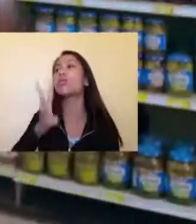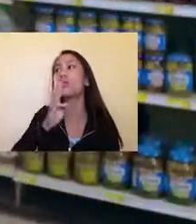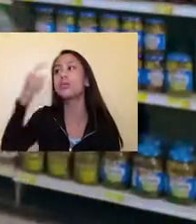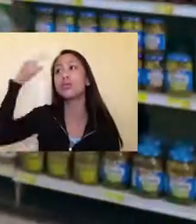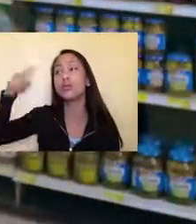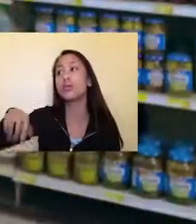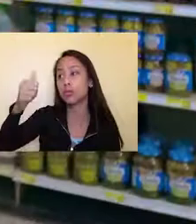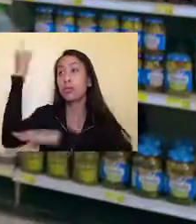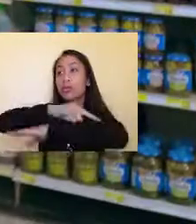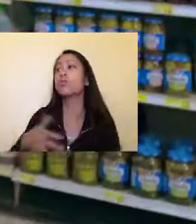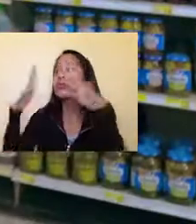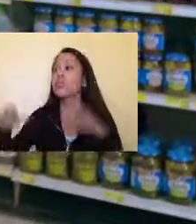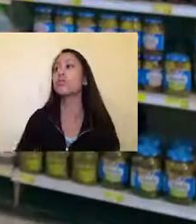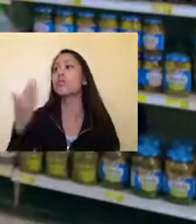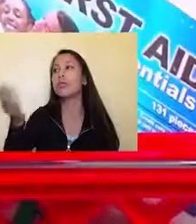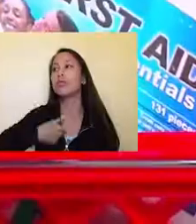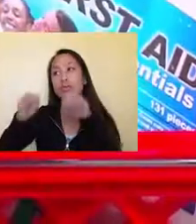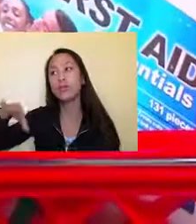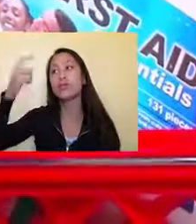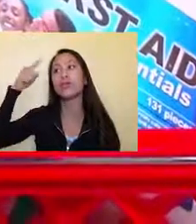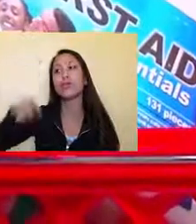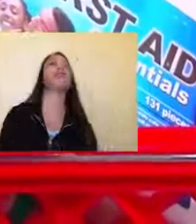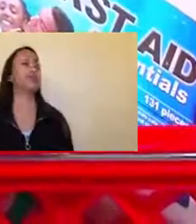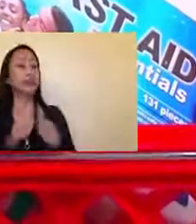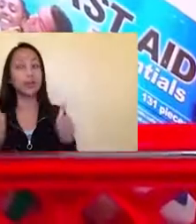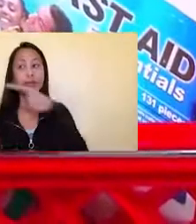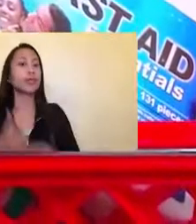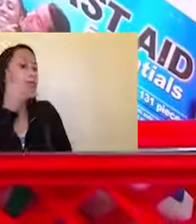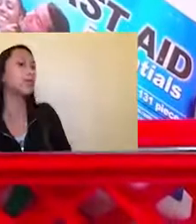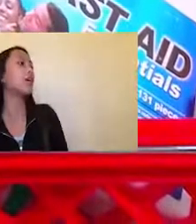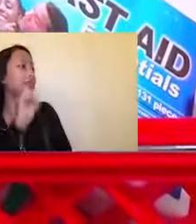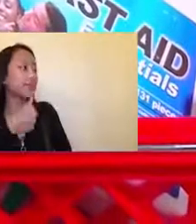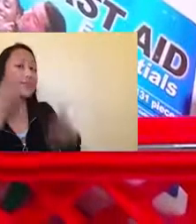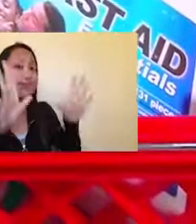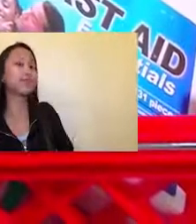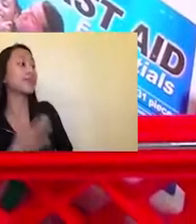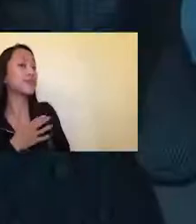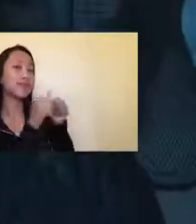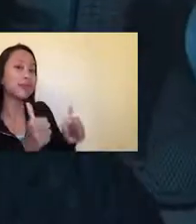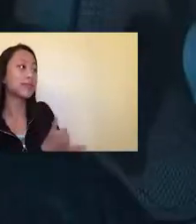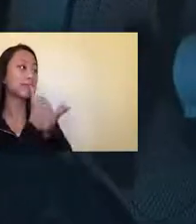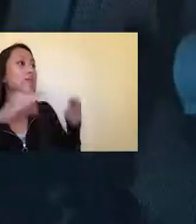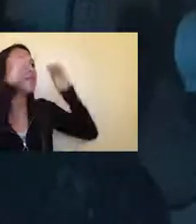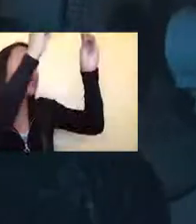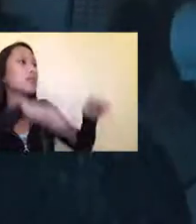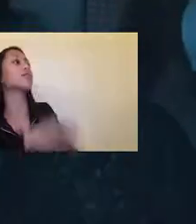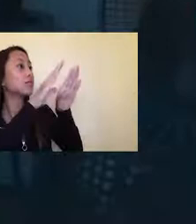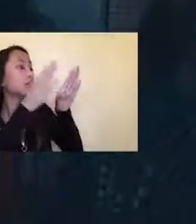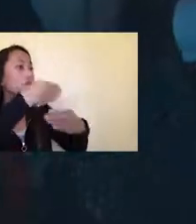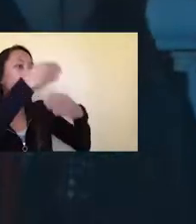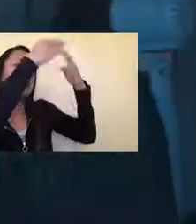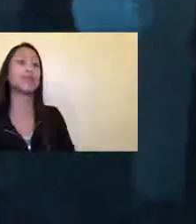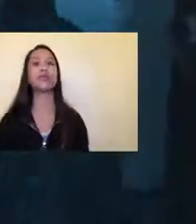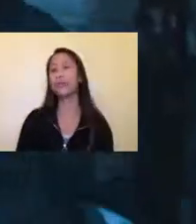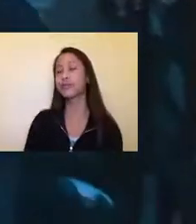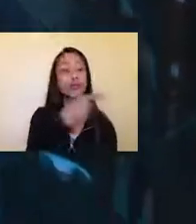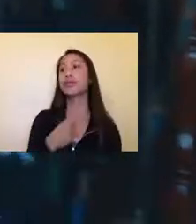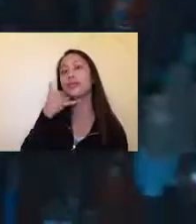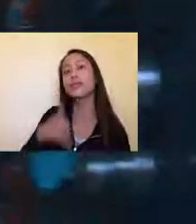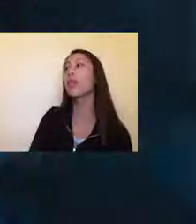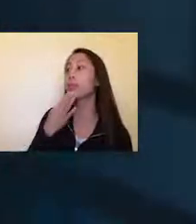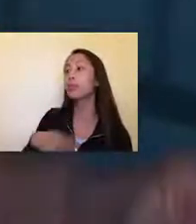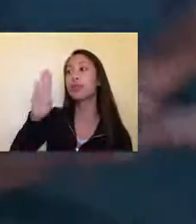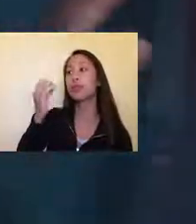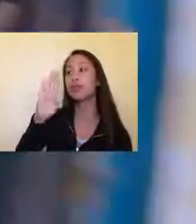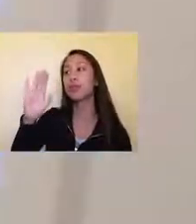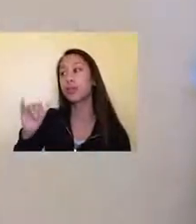Neighbor, were you able to go shopping for your 10 days of food and water? I can pick up some stuff for you. Yes, I got you, and my neighbor is helping me put up